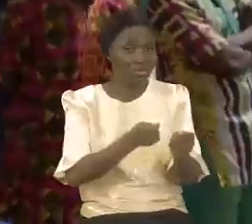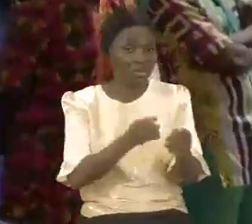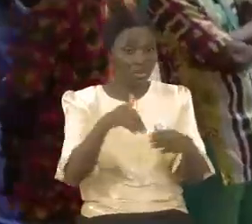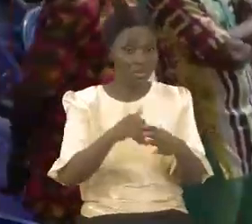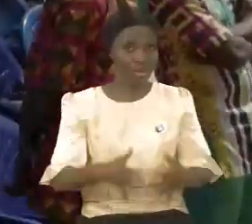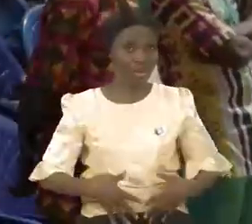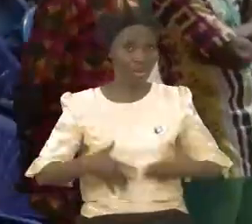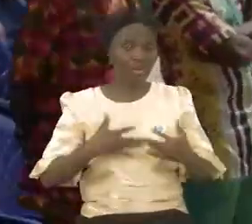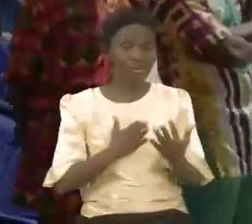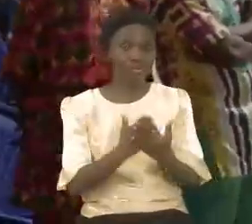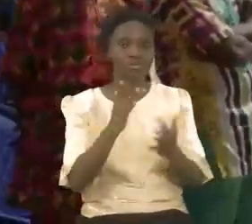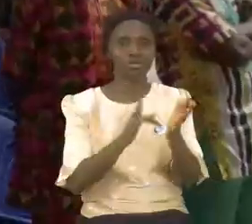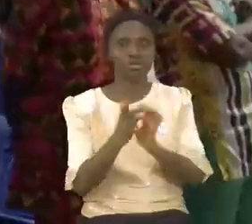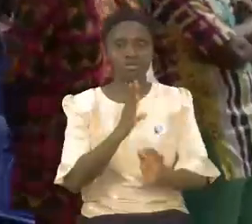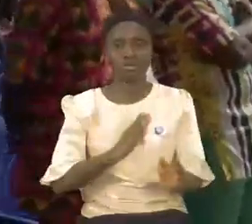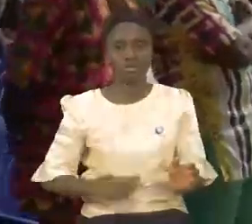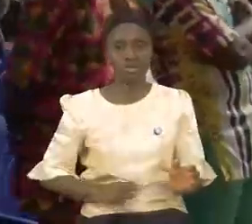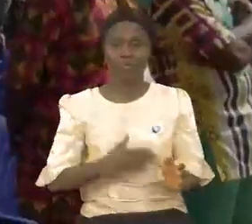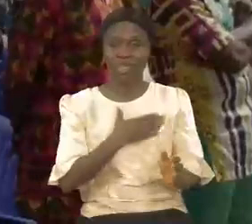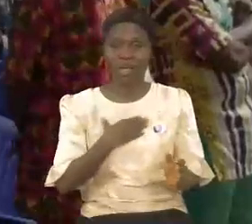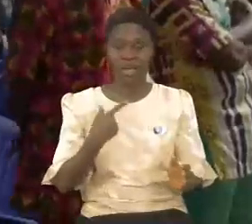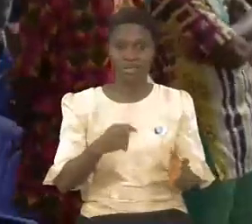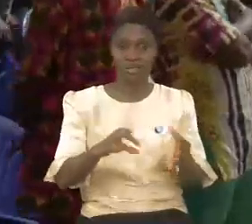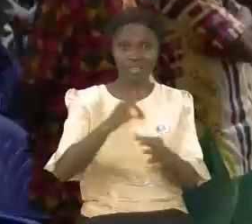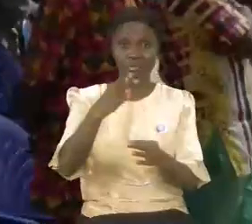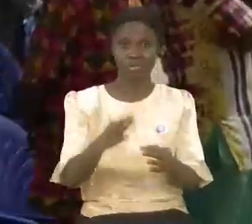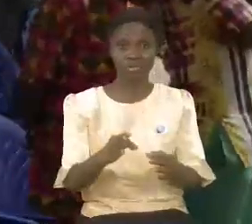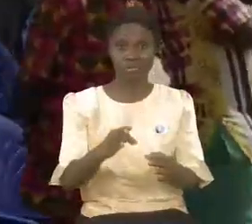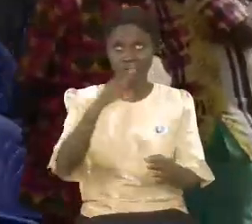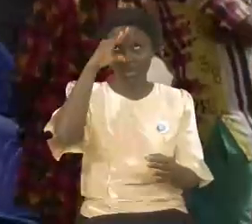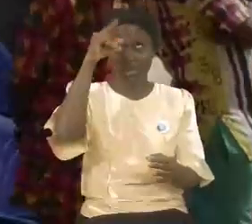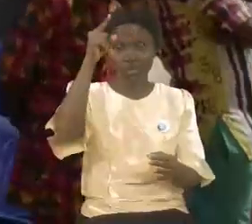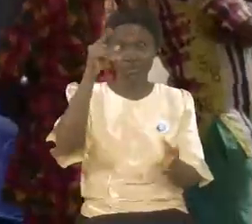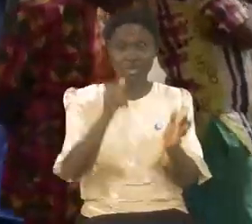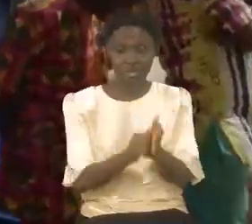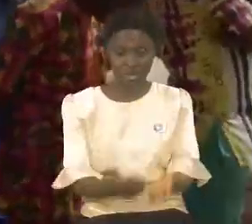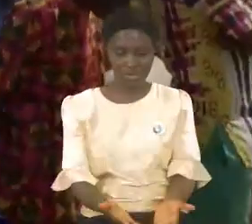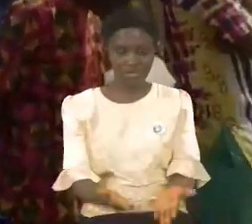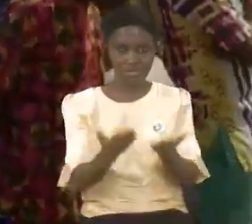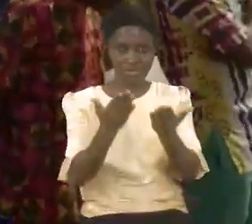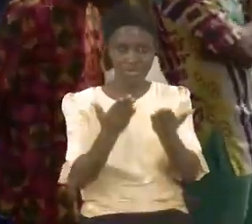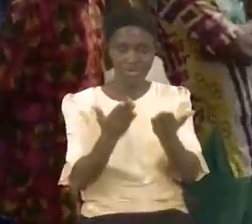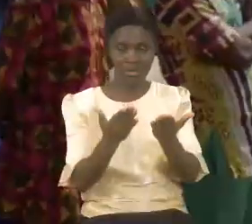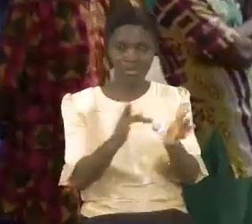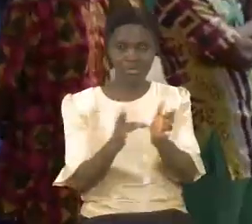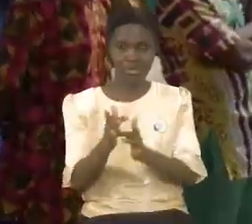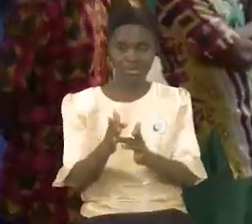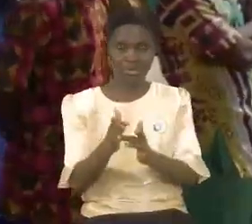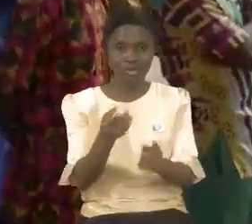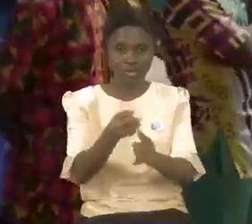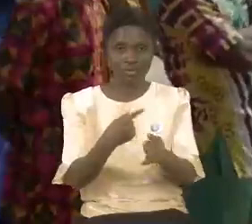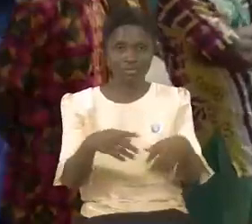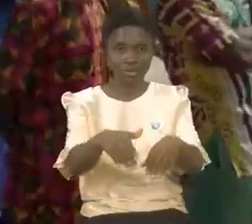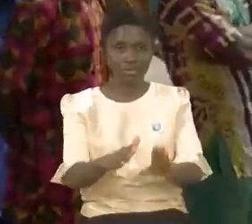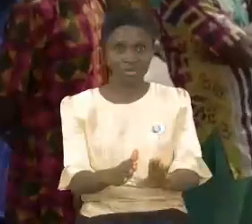Jesus Christ. And if the spirit of him that raised Christ from the dead dwell in your mortal body, it